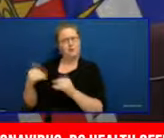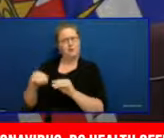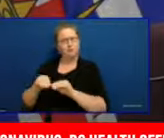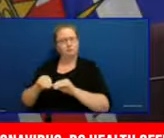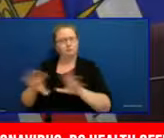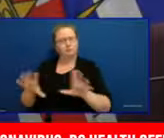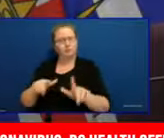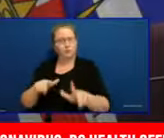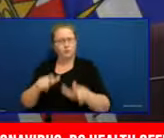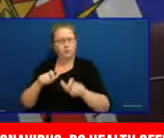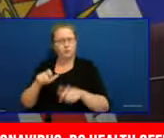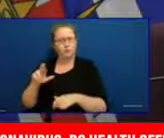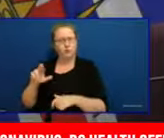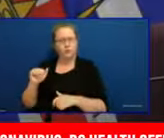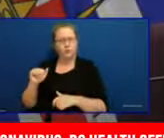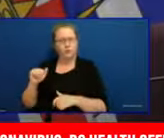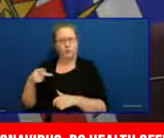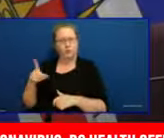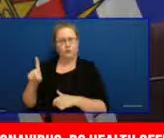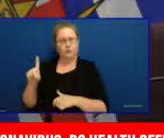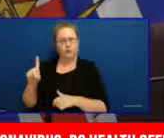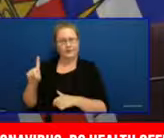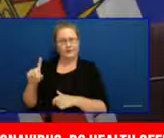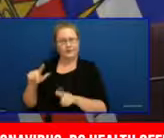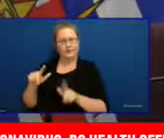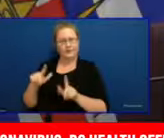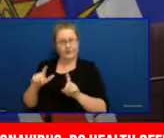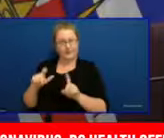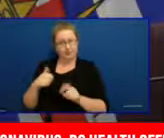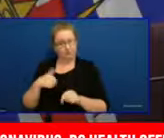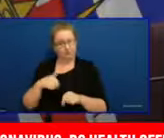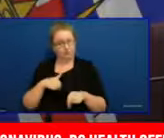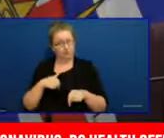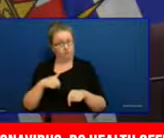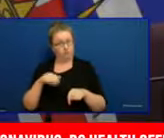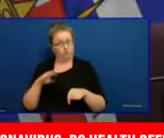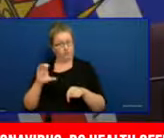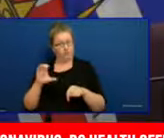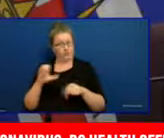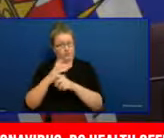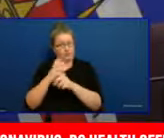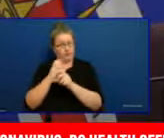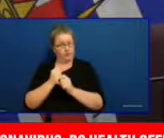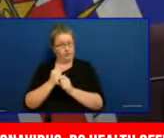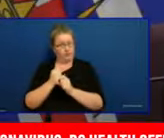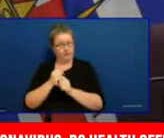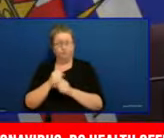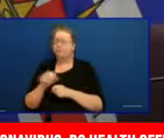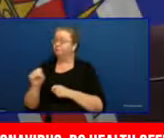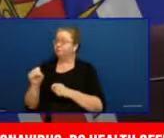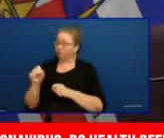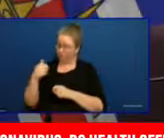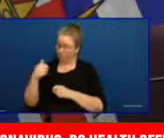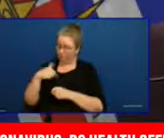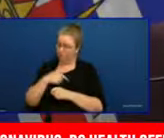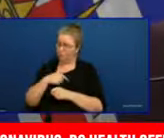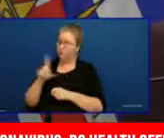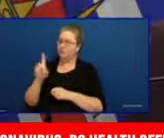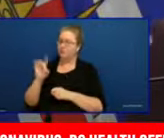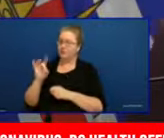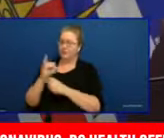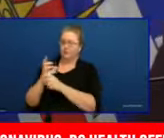sending some rapid tests out to provinces, and whether we've received any. Yeah, we did receive some of the